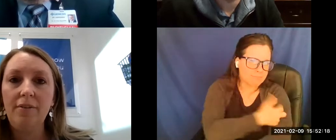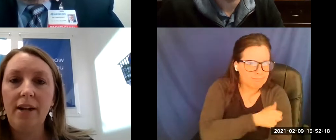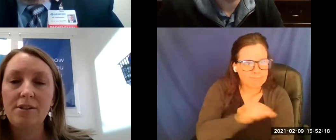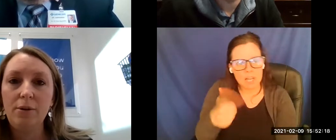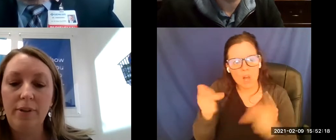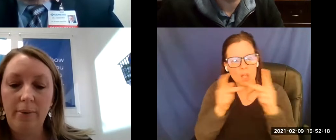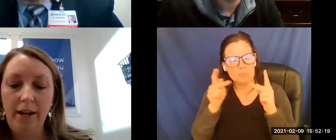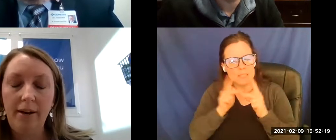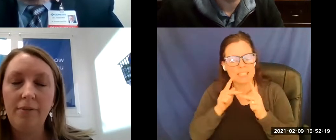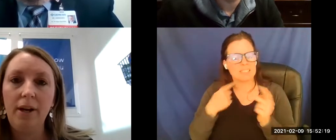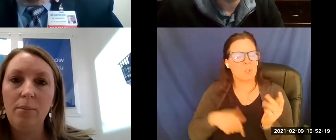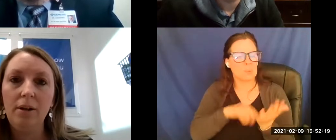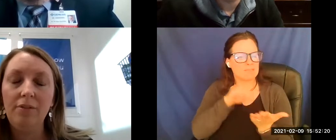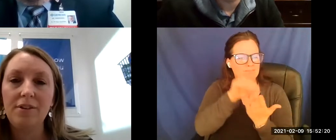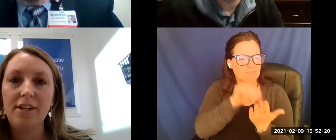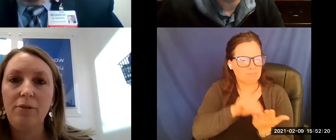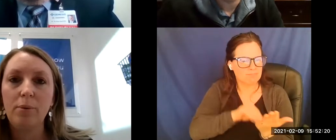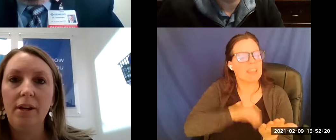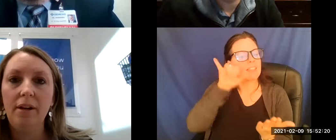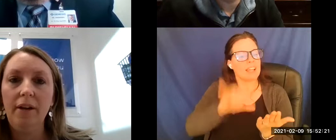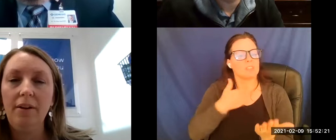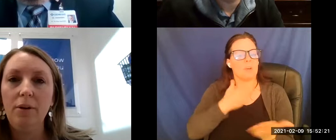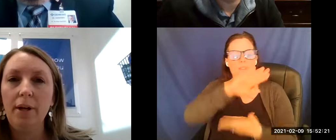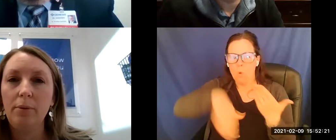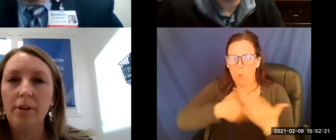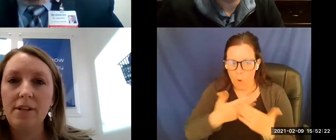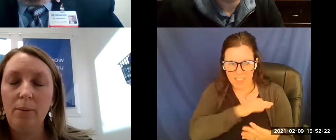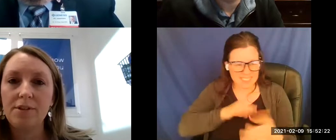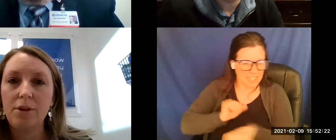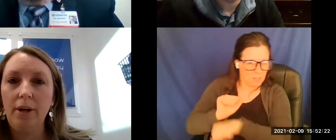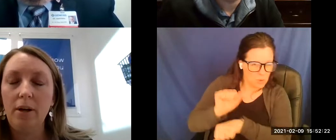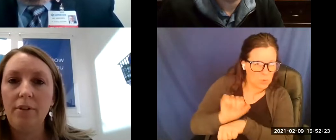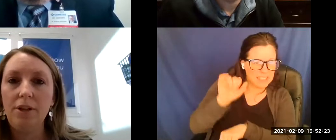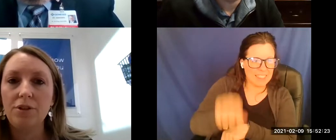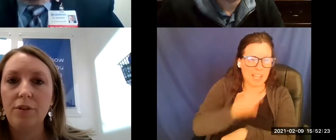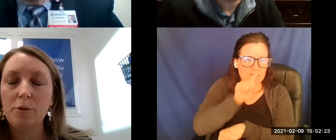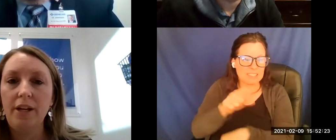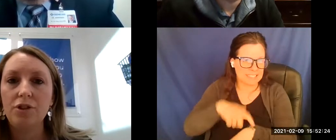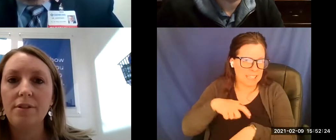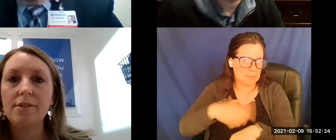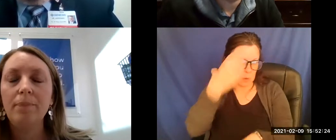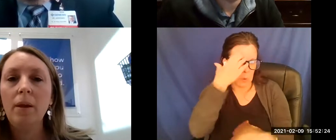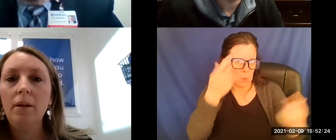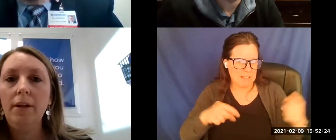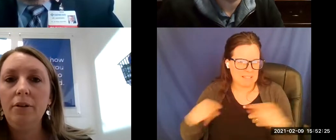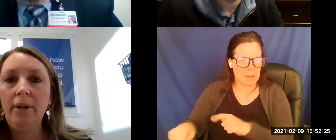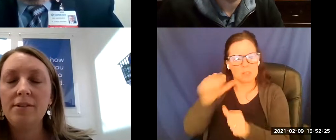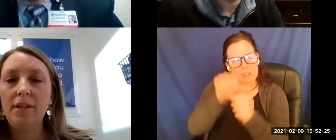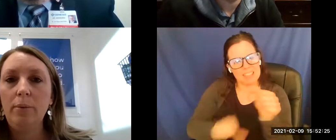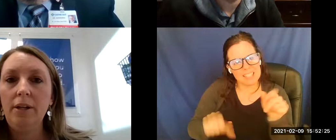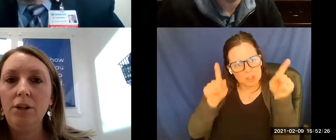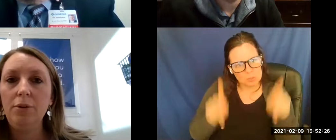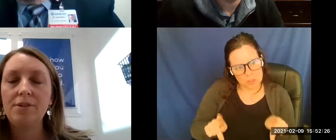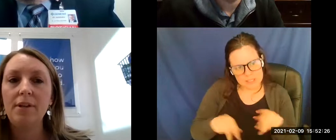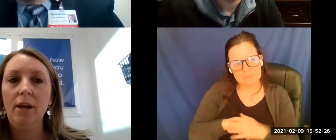track of that so that we have all of our staff working on that and know kind of real time what's going on with each of those patients. The other means that